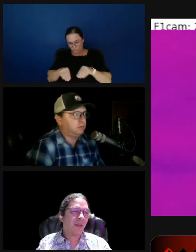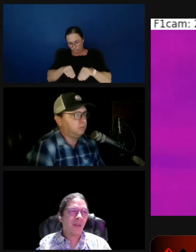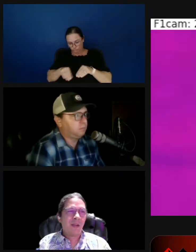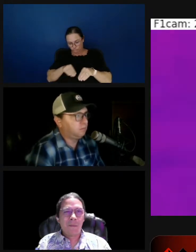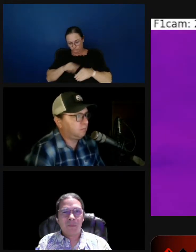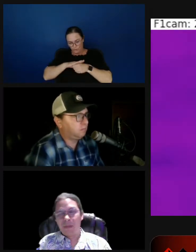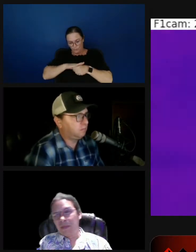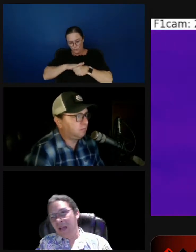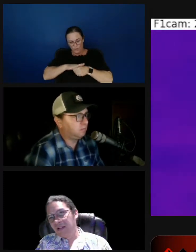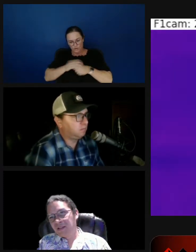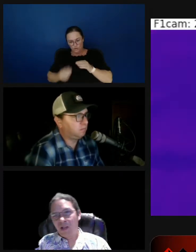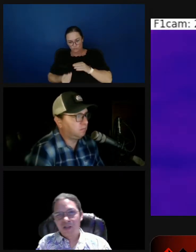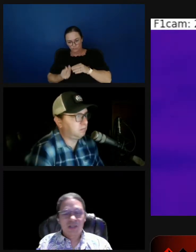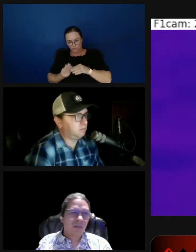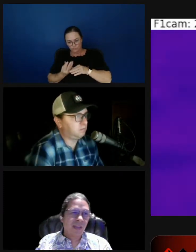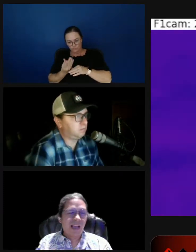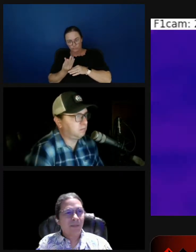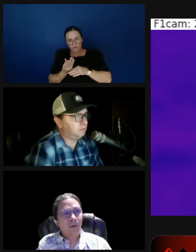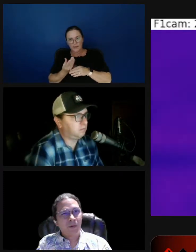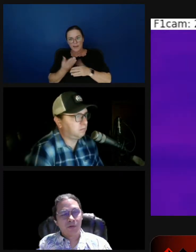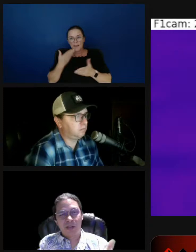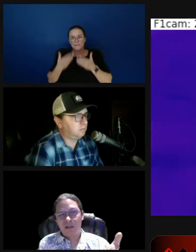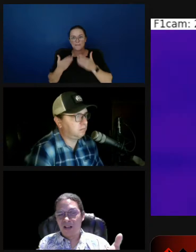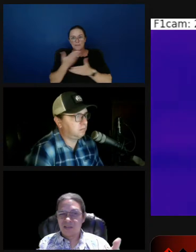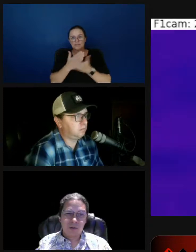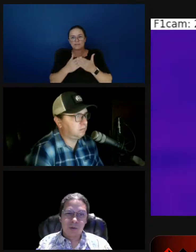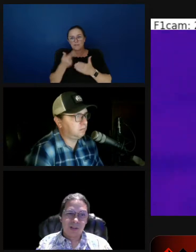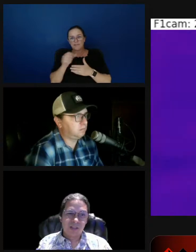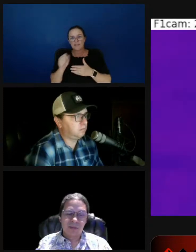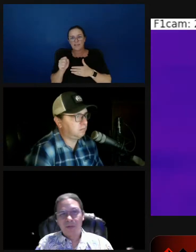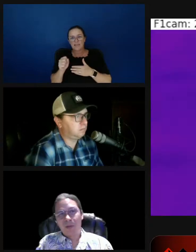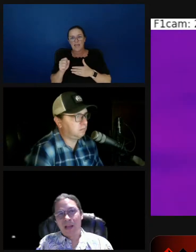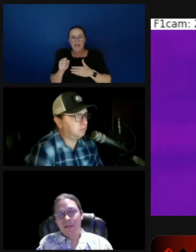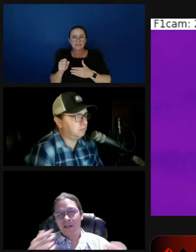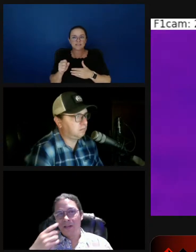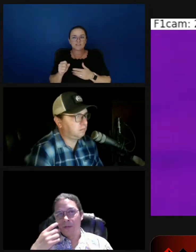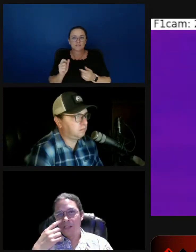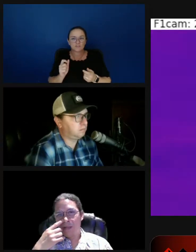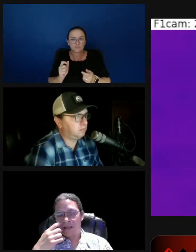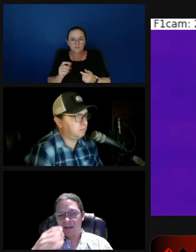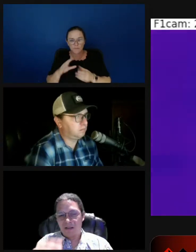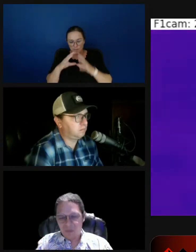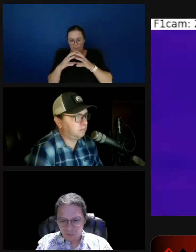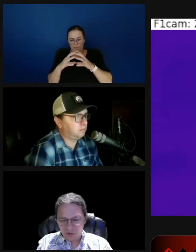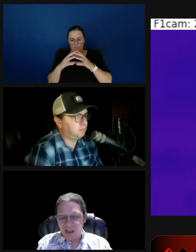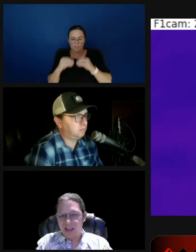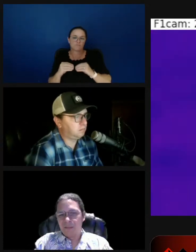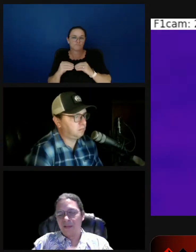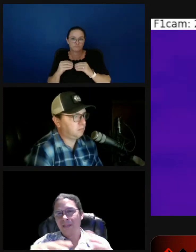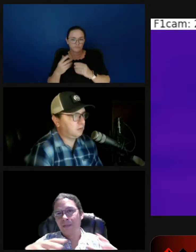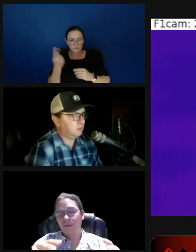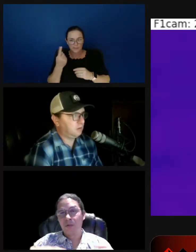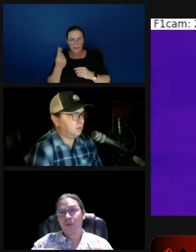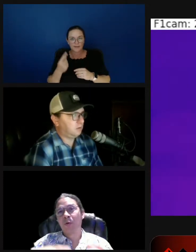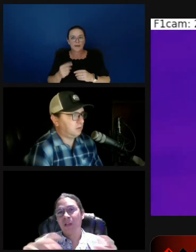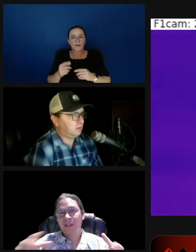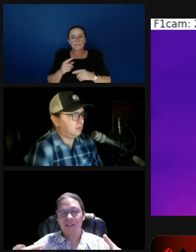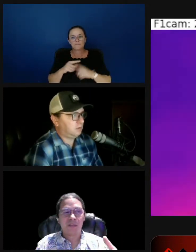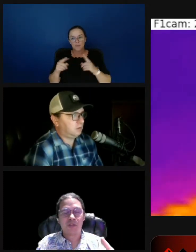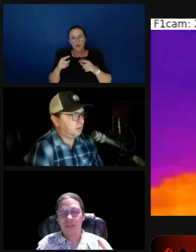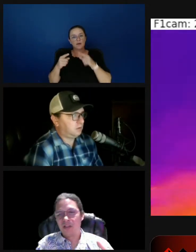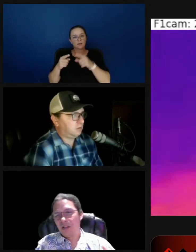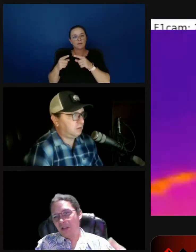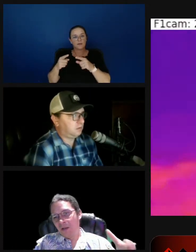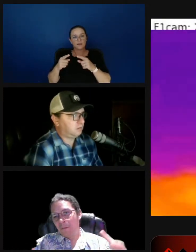up. Maybe that dislodged some of the gas bubbles or caused them to coalesce. But even without that, you'd expect that over time, gas bubbles do coalesce